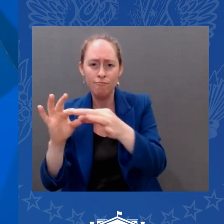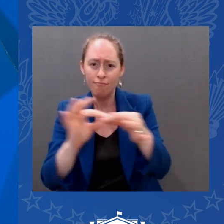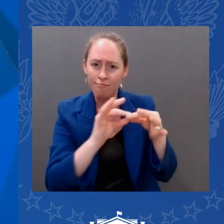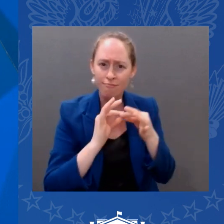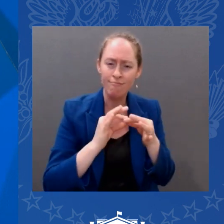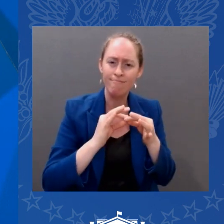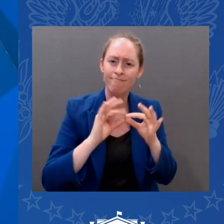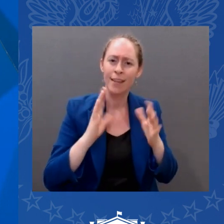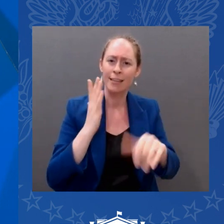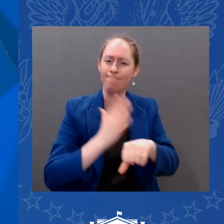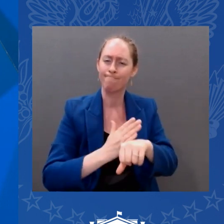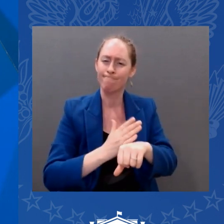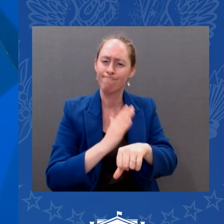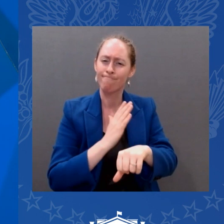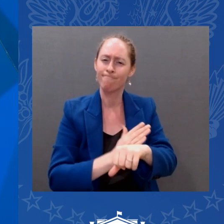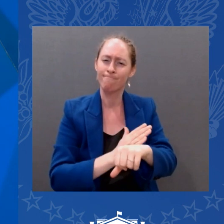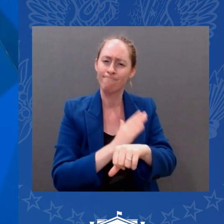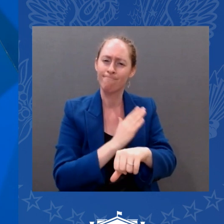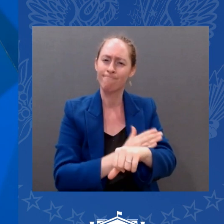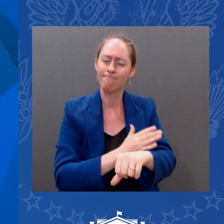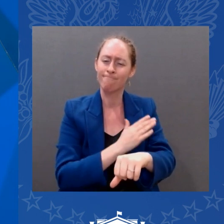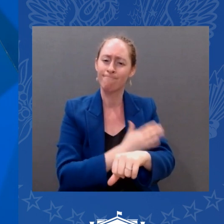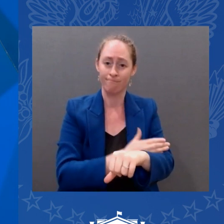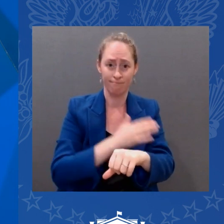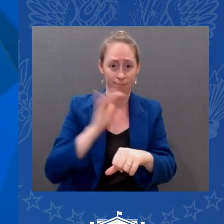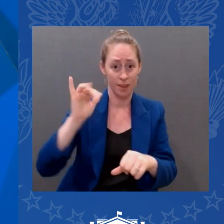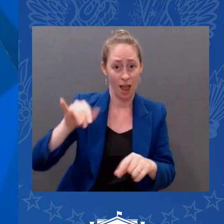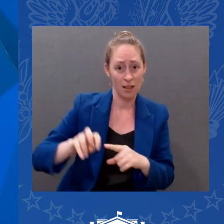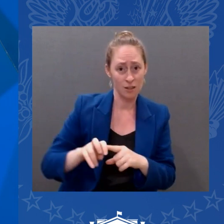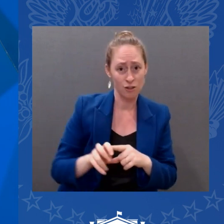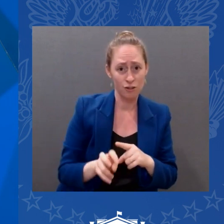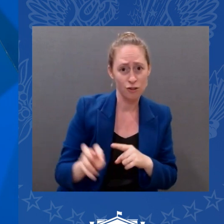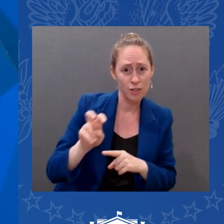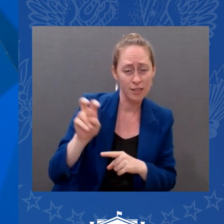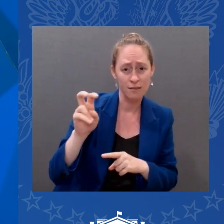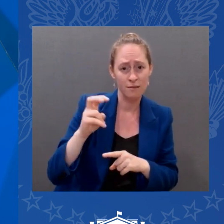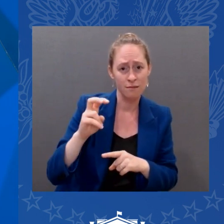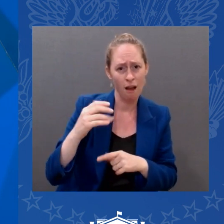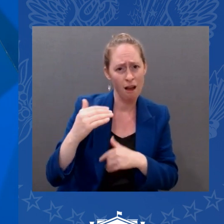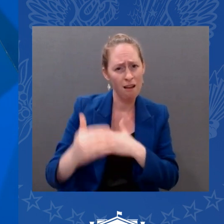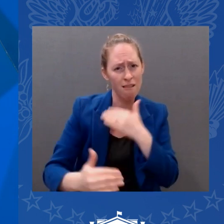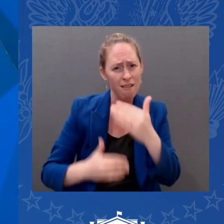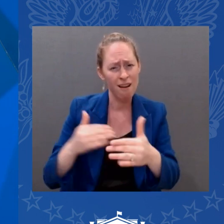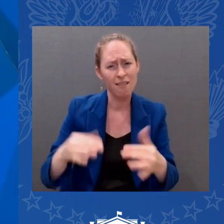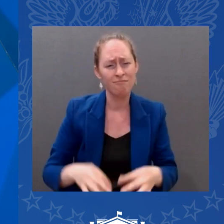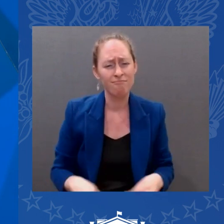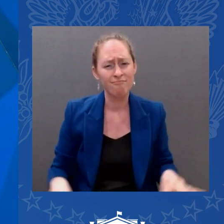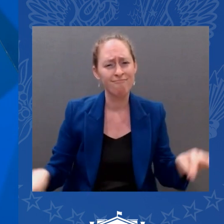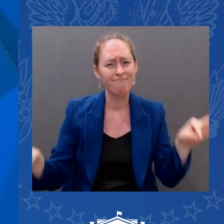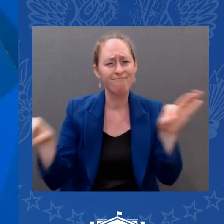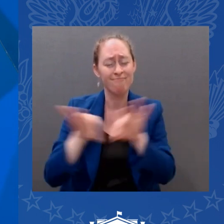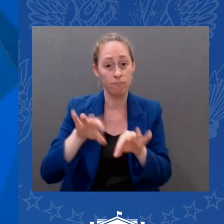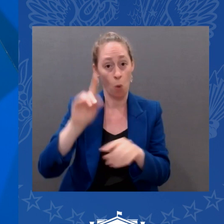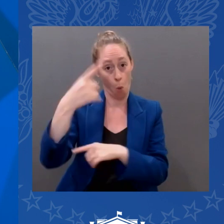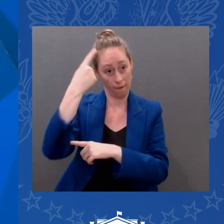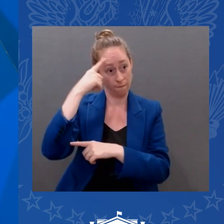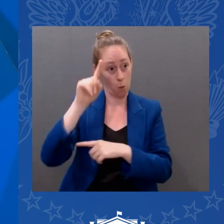so many of us, and I will speak important for the American people. Because the Western